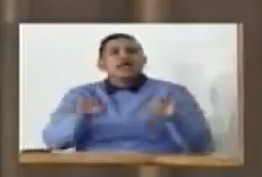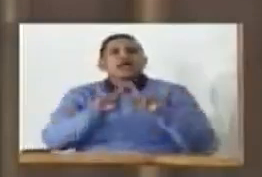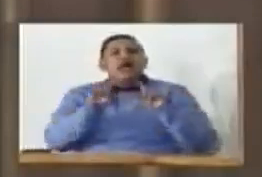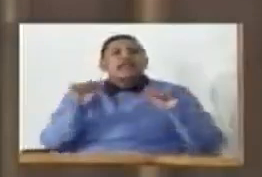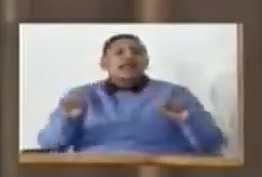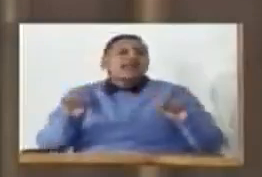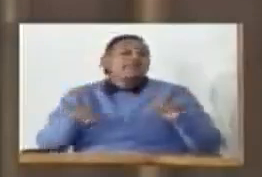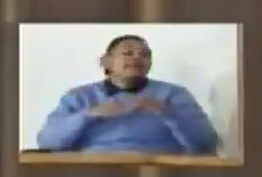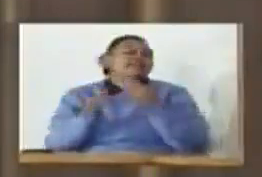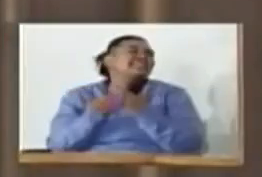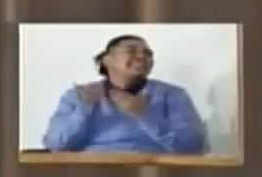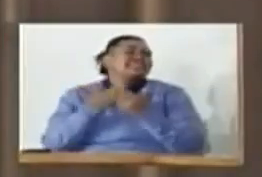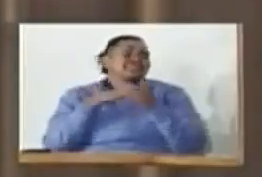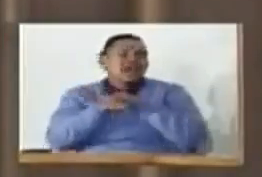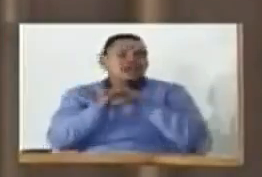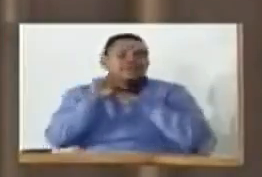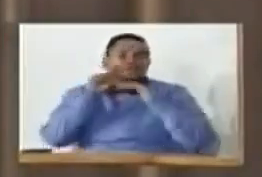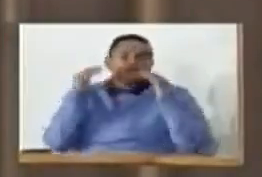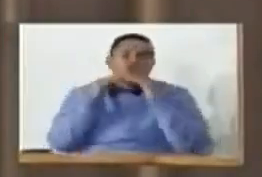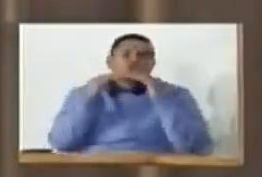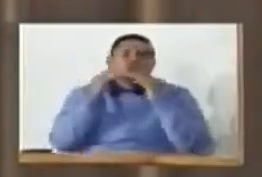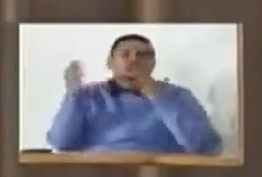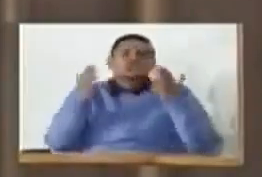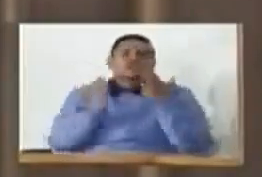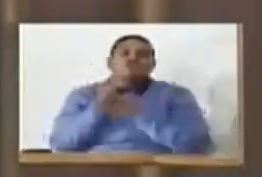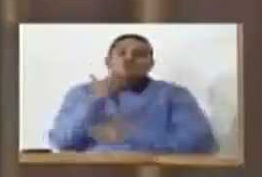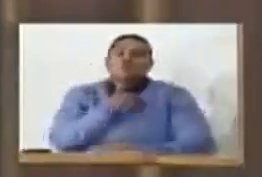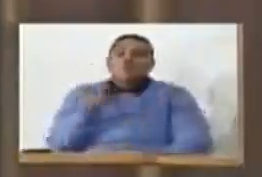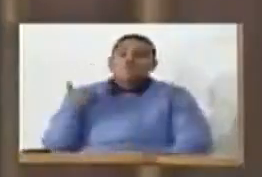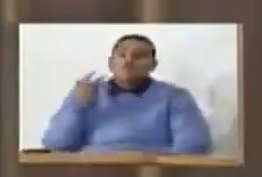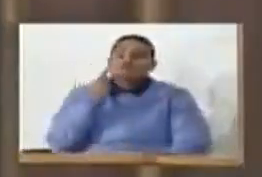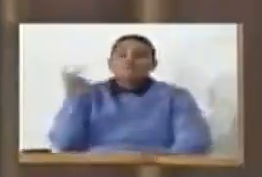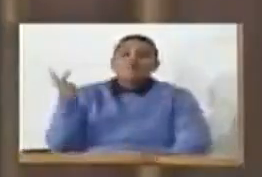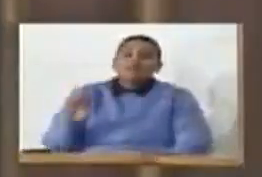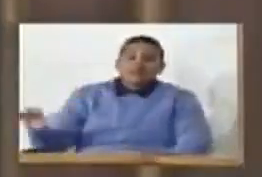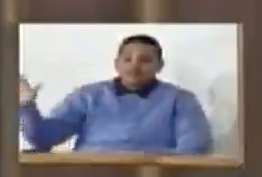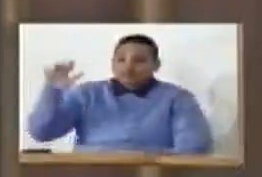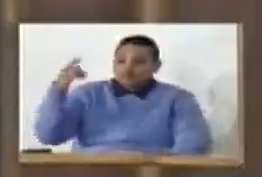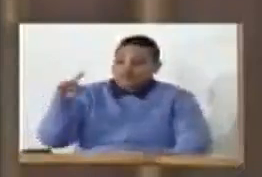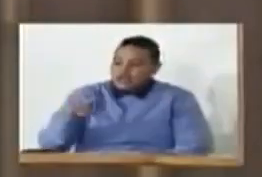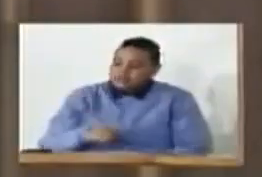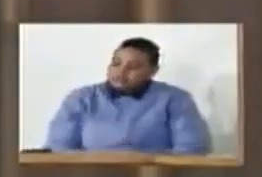easier access to justice services by members of the public.